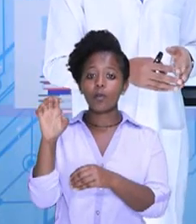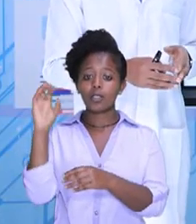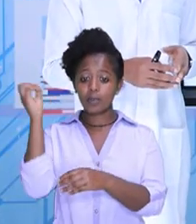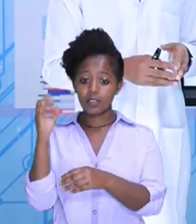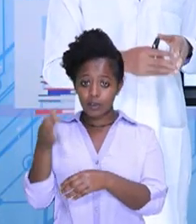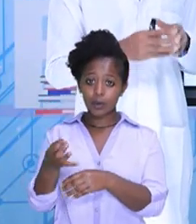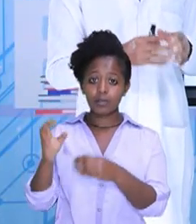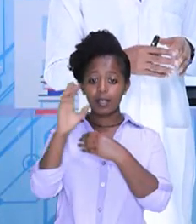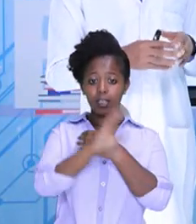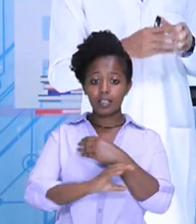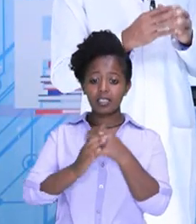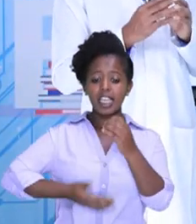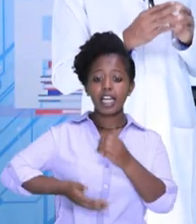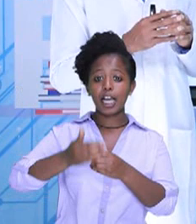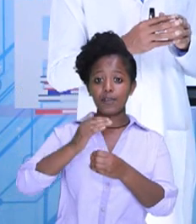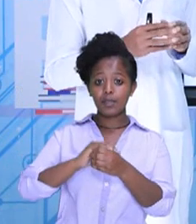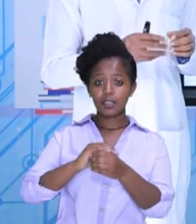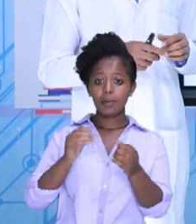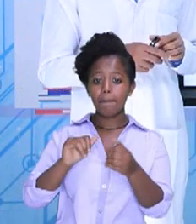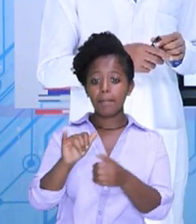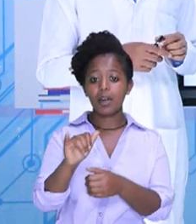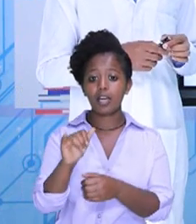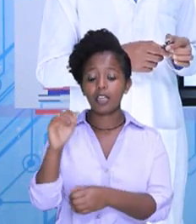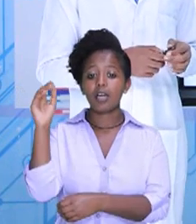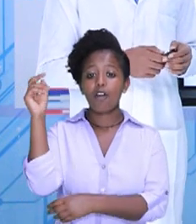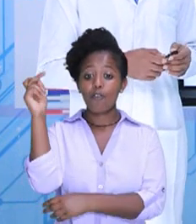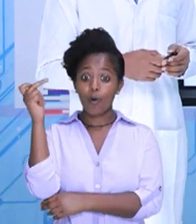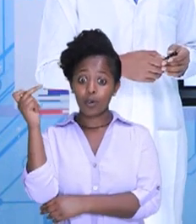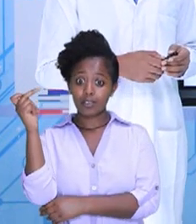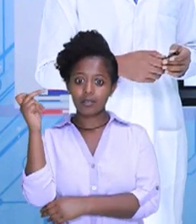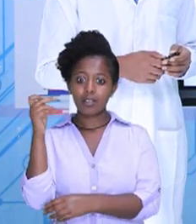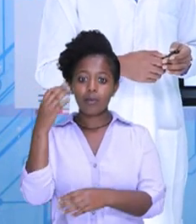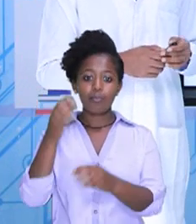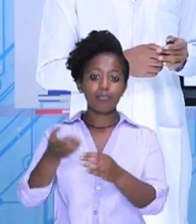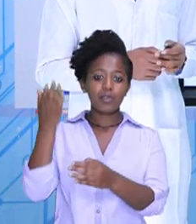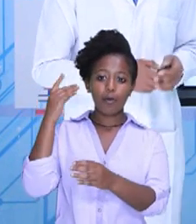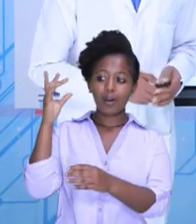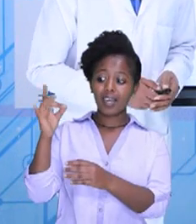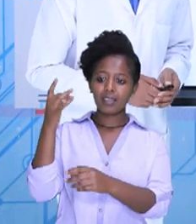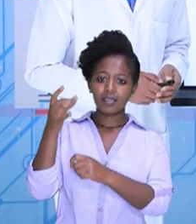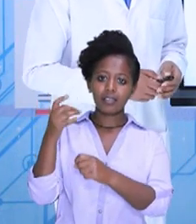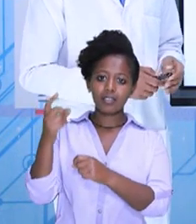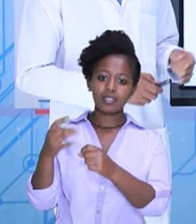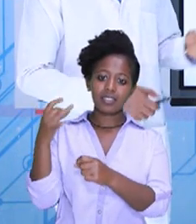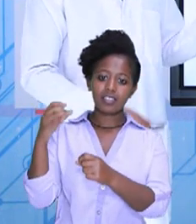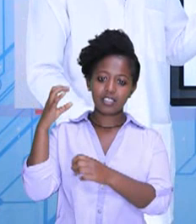the country is covered by forests before 18th century. But right